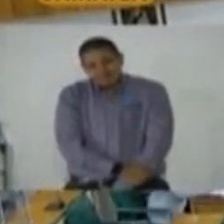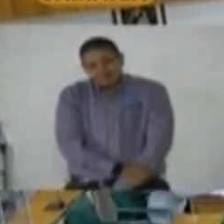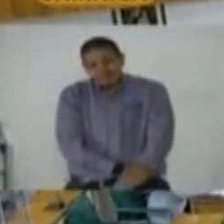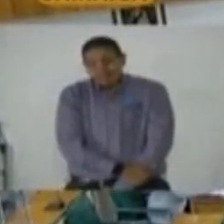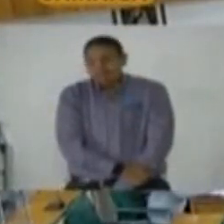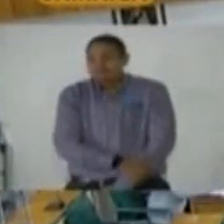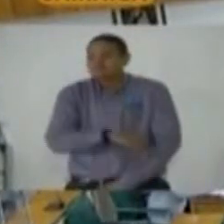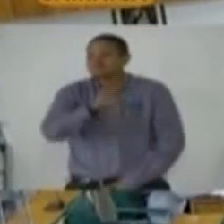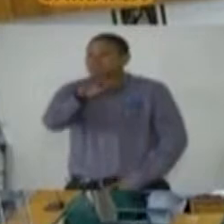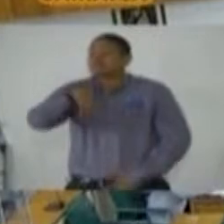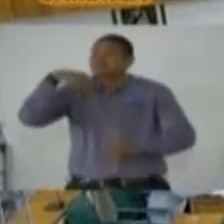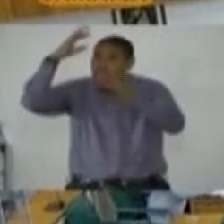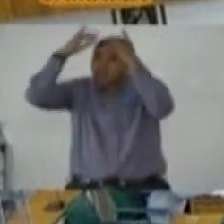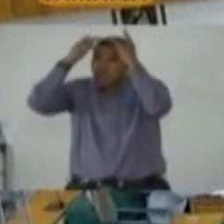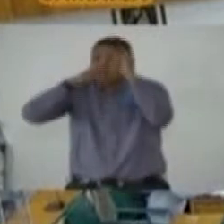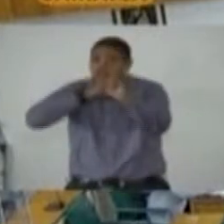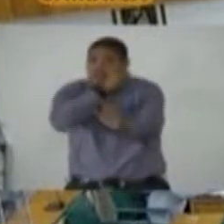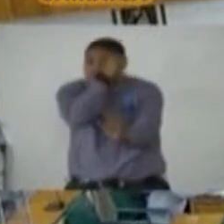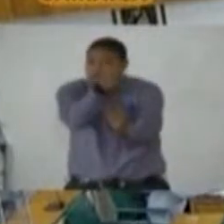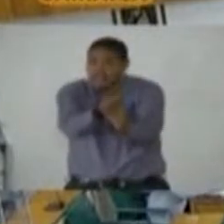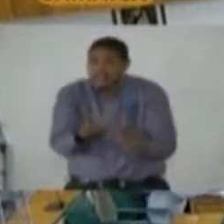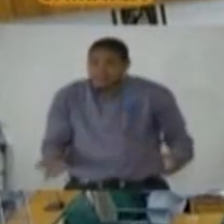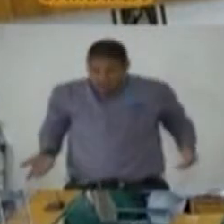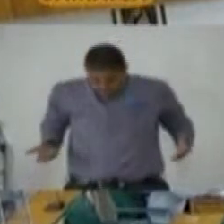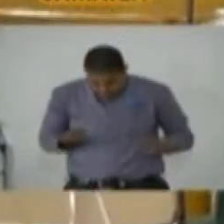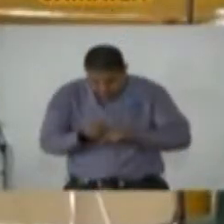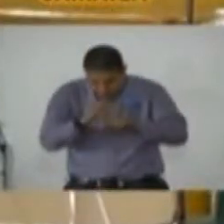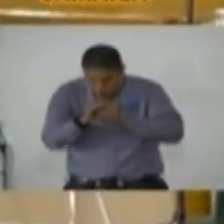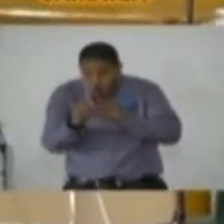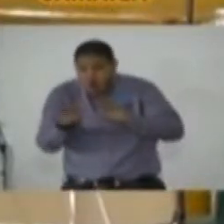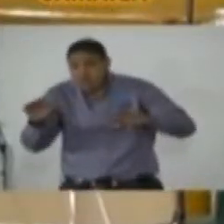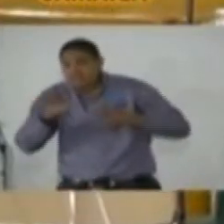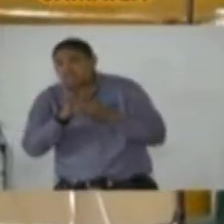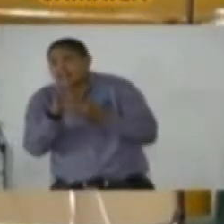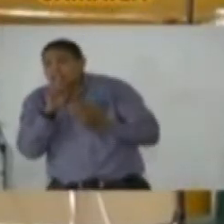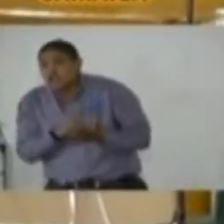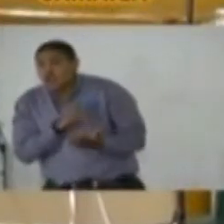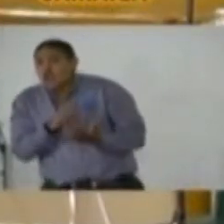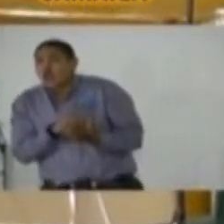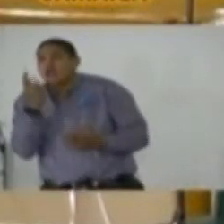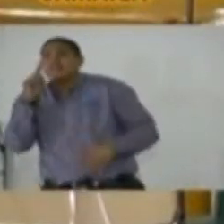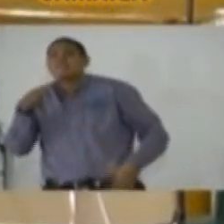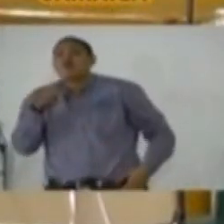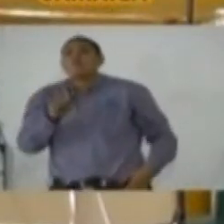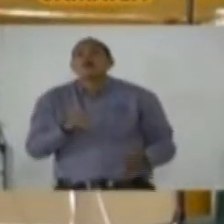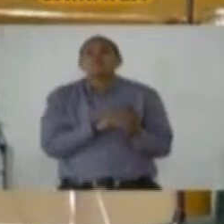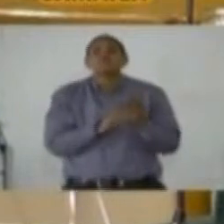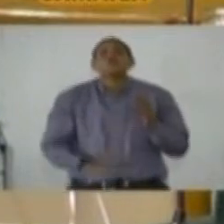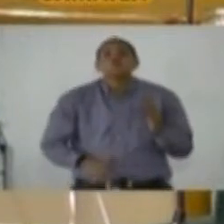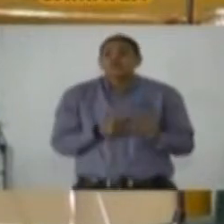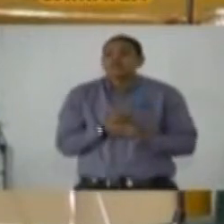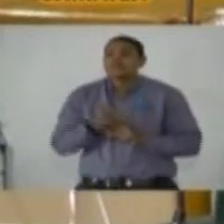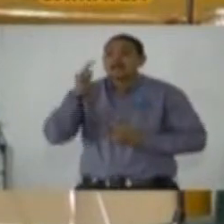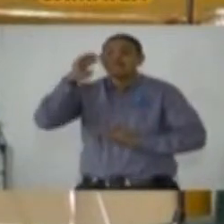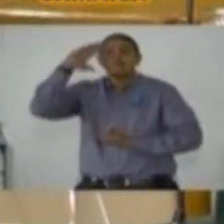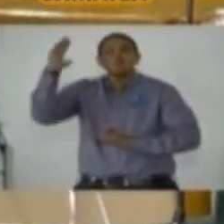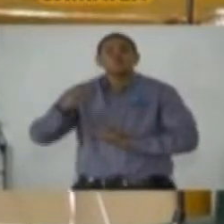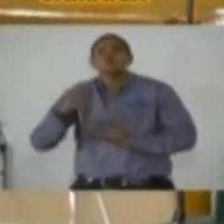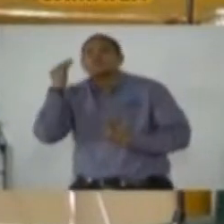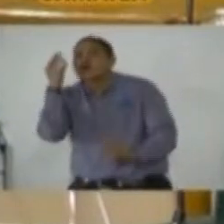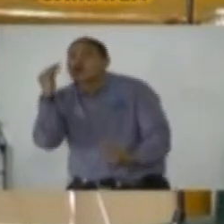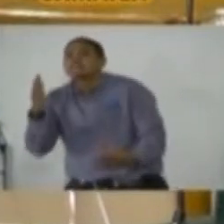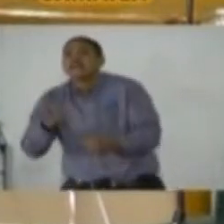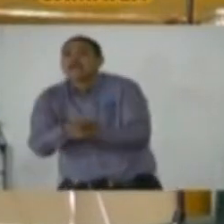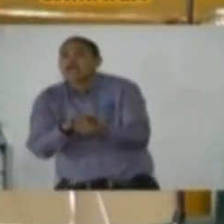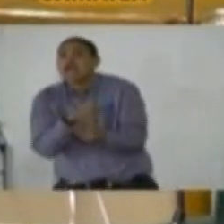In consideration of the impact of the pandemic on learning for our PEP students, we reduced the content areas to be